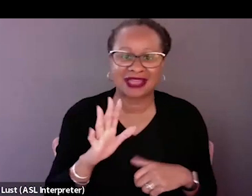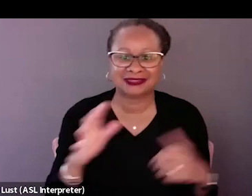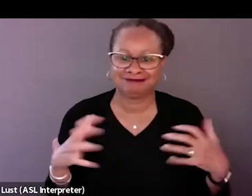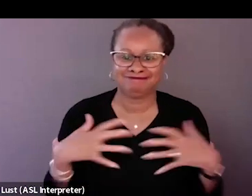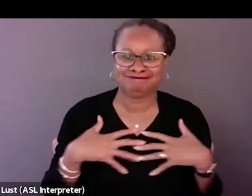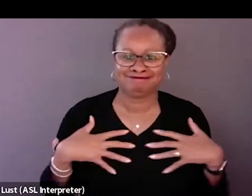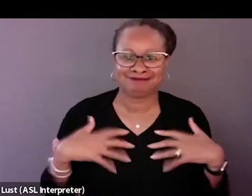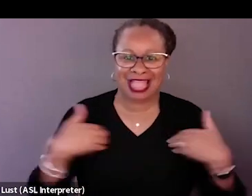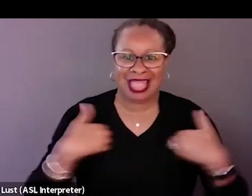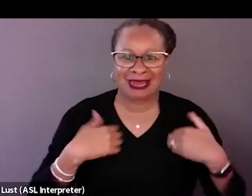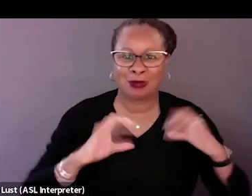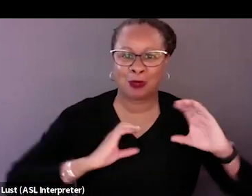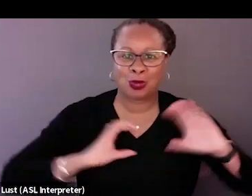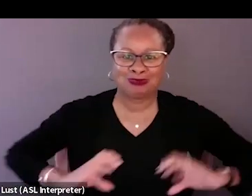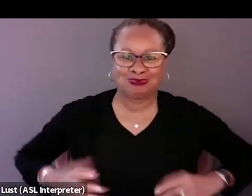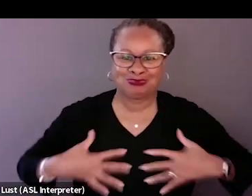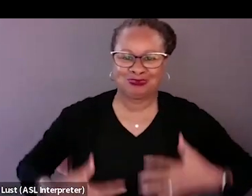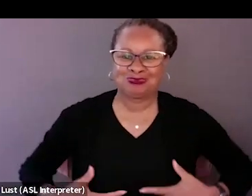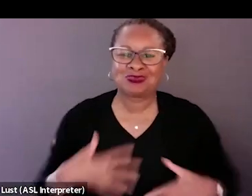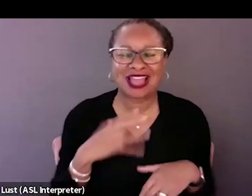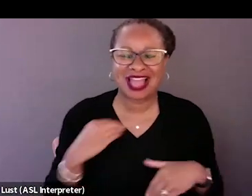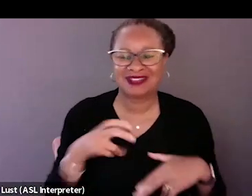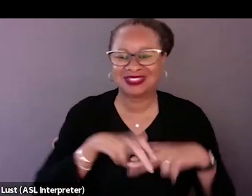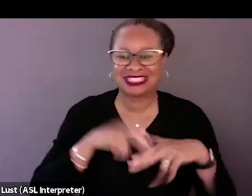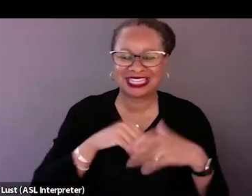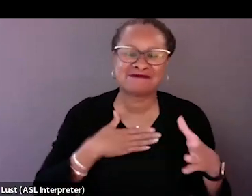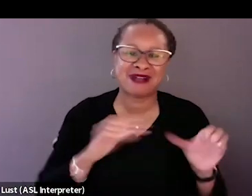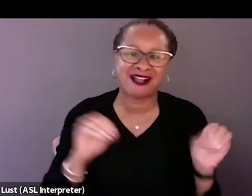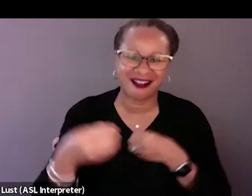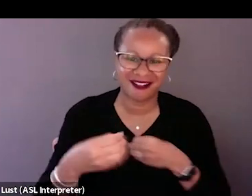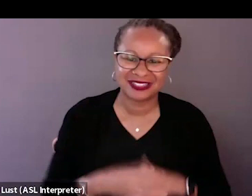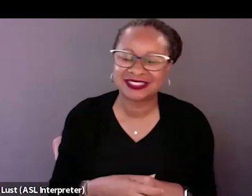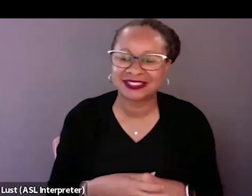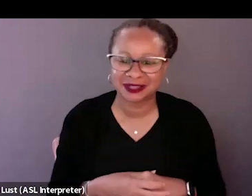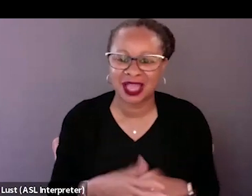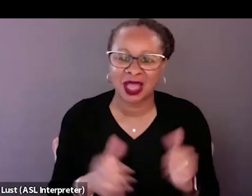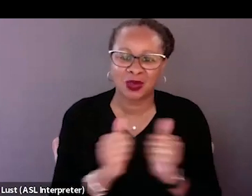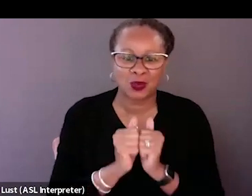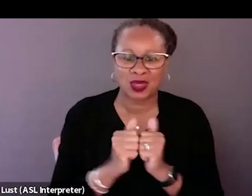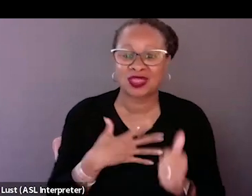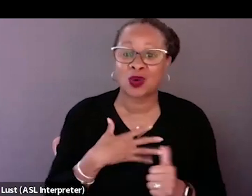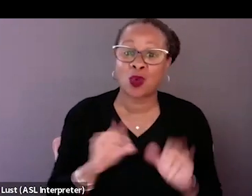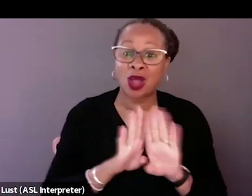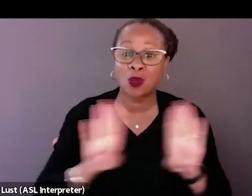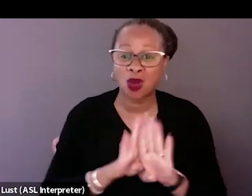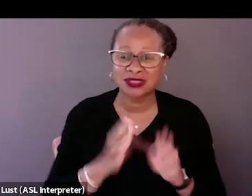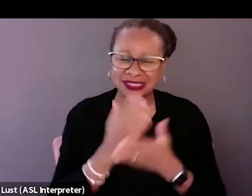print sweatshirt. And I'm in my office with the white walls and